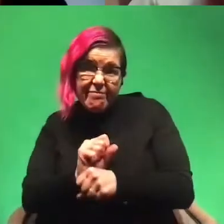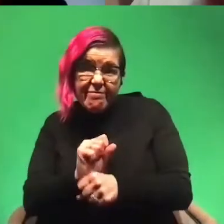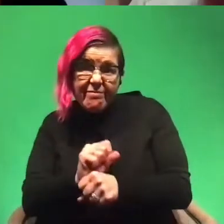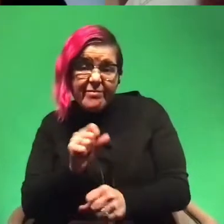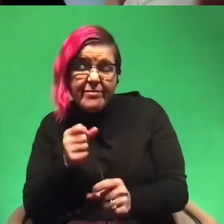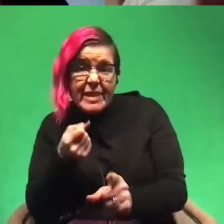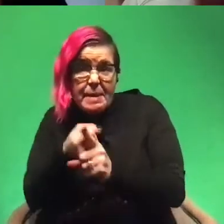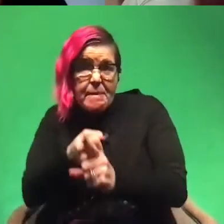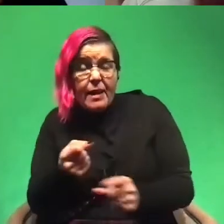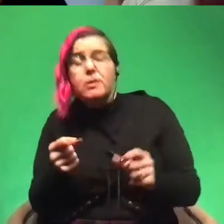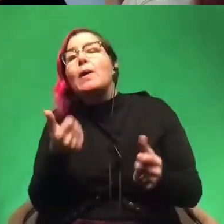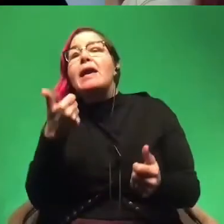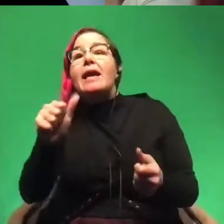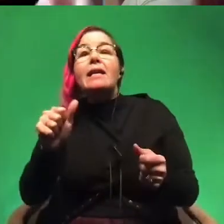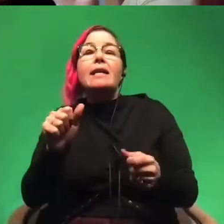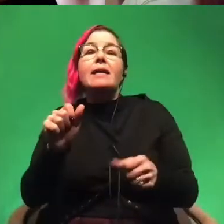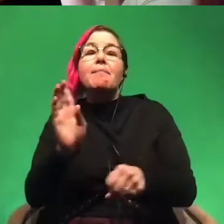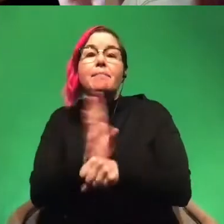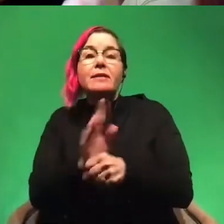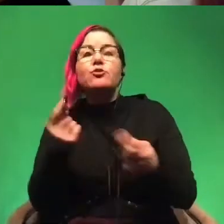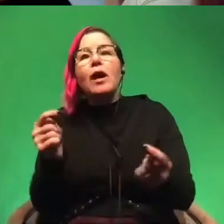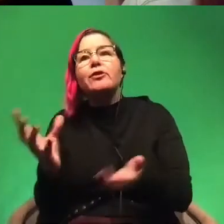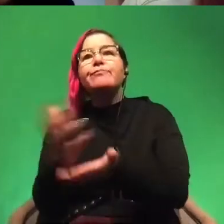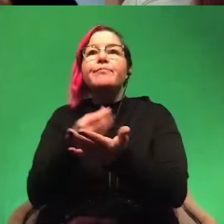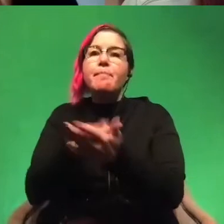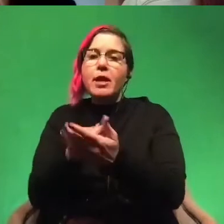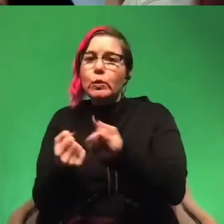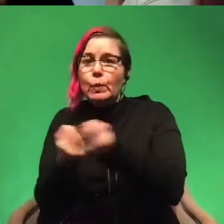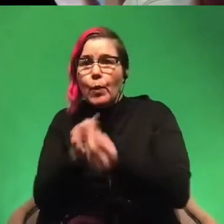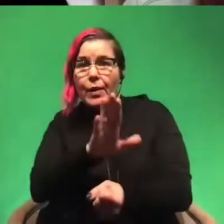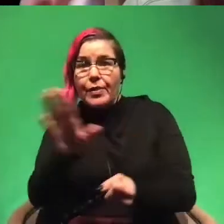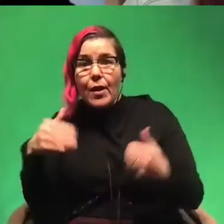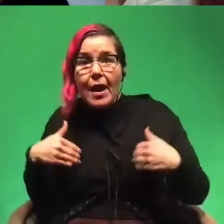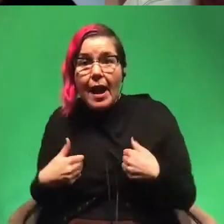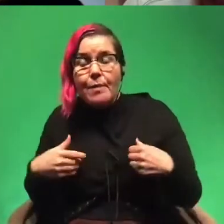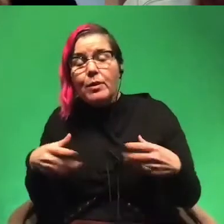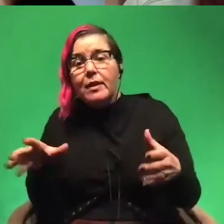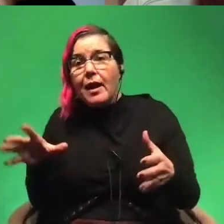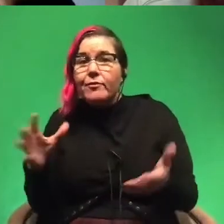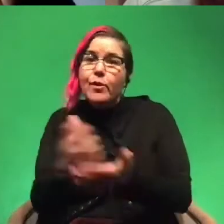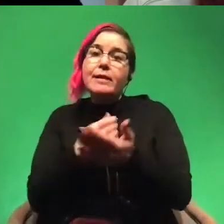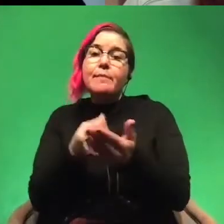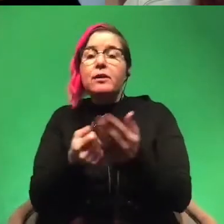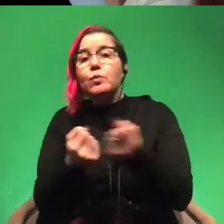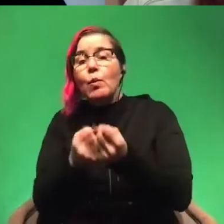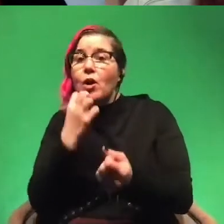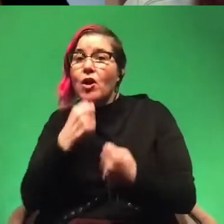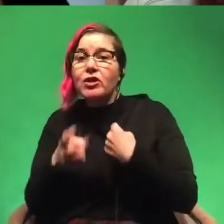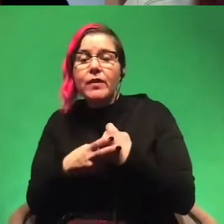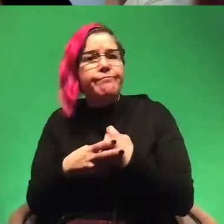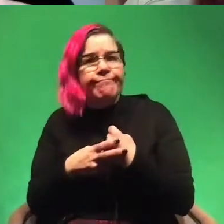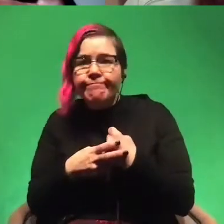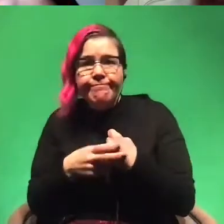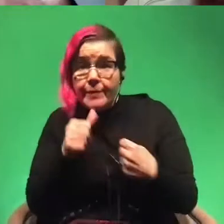And so any facility that is trying to raise money to support their animals or raise money to support conservation does not do